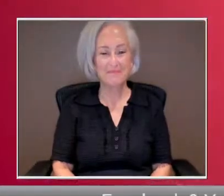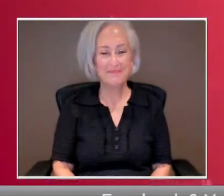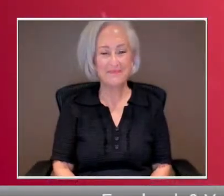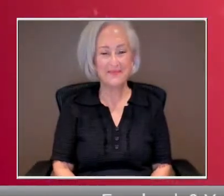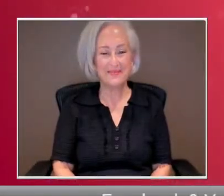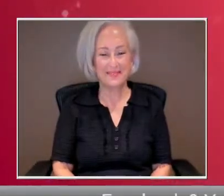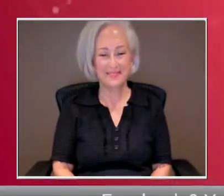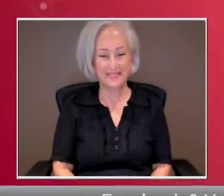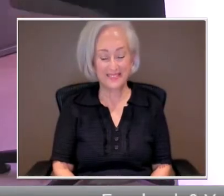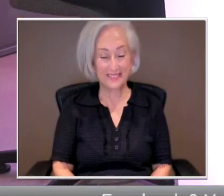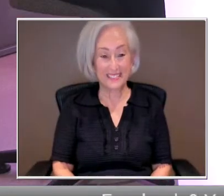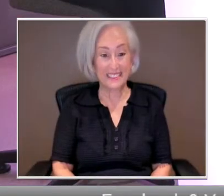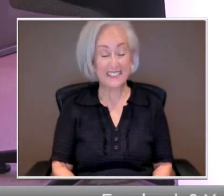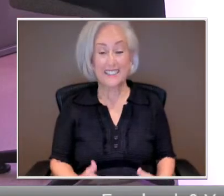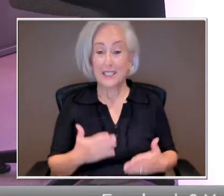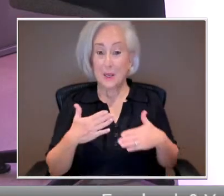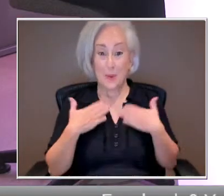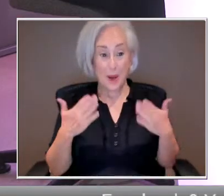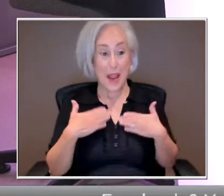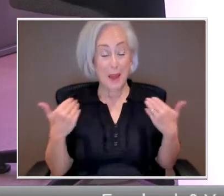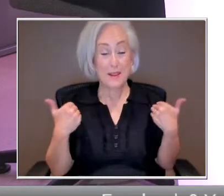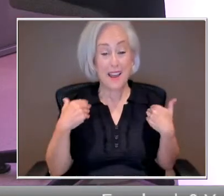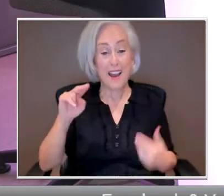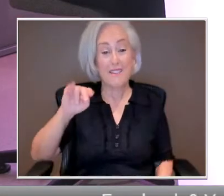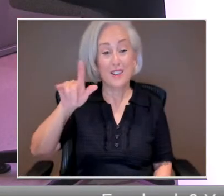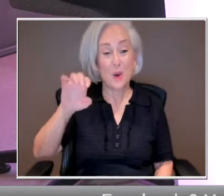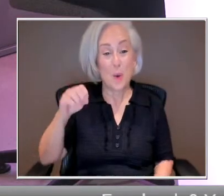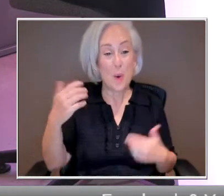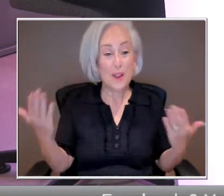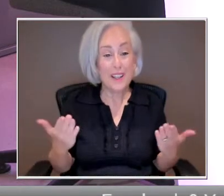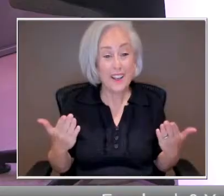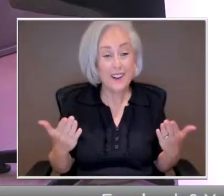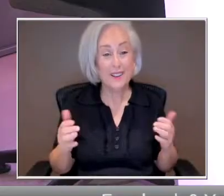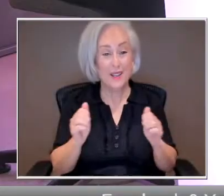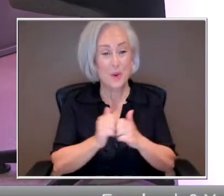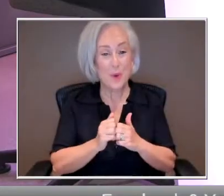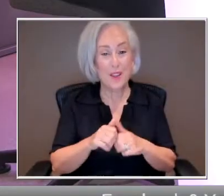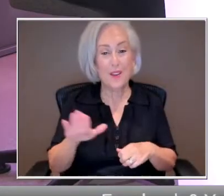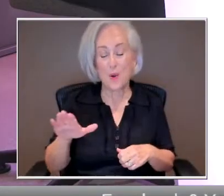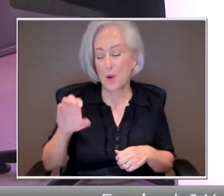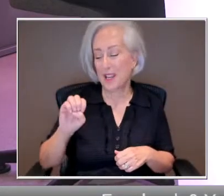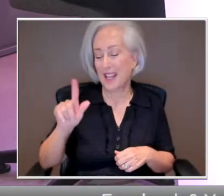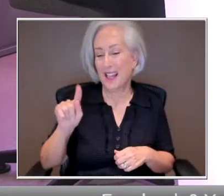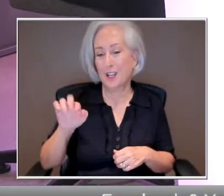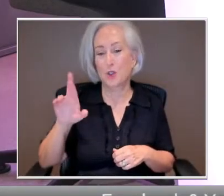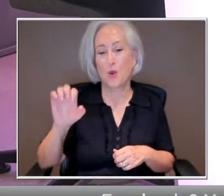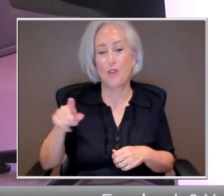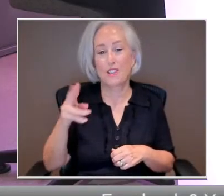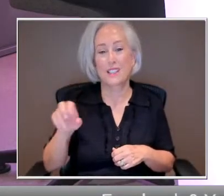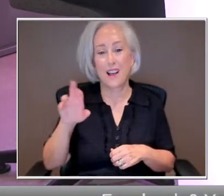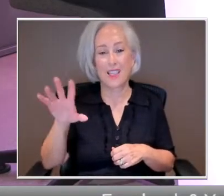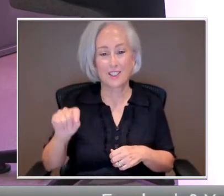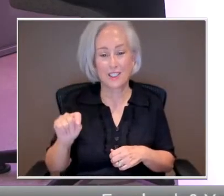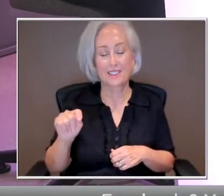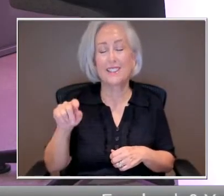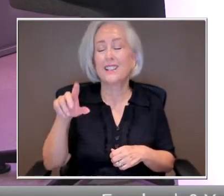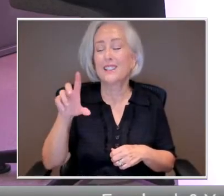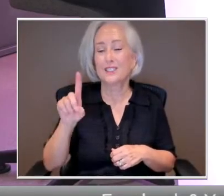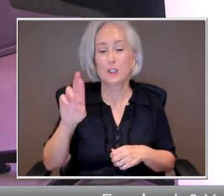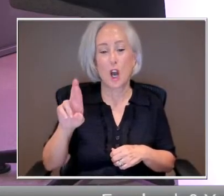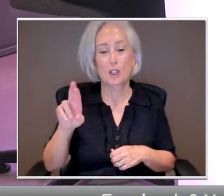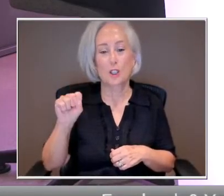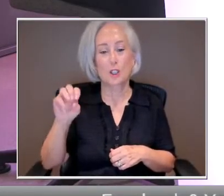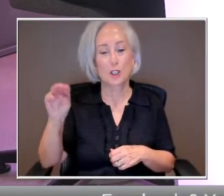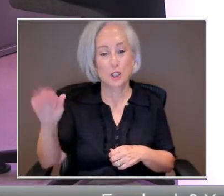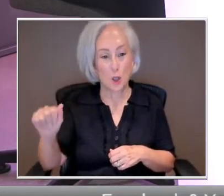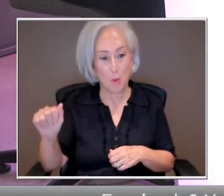We are so pleased to have Nicole here with us today, along with her electrophysiologist, Dr. Siva Soma, and we also have registered